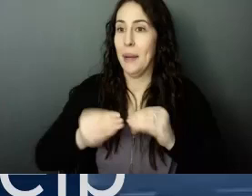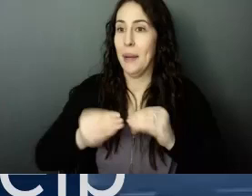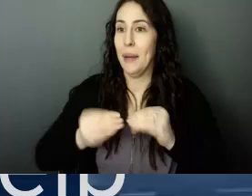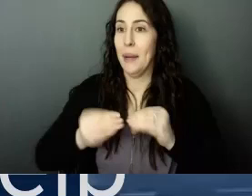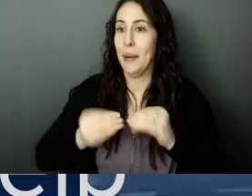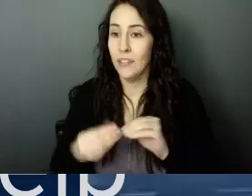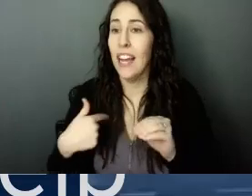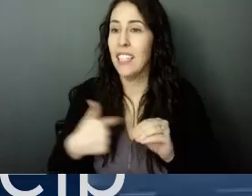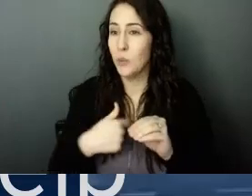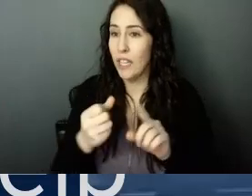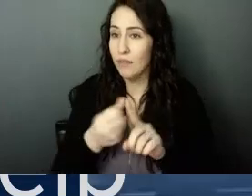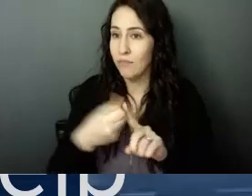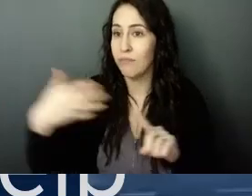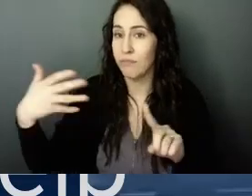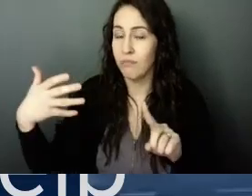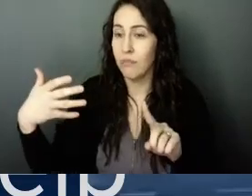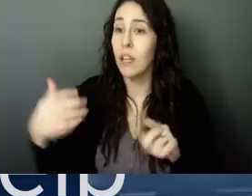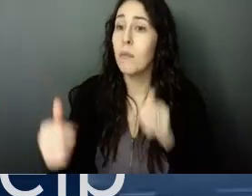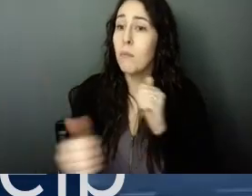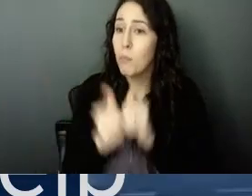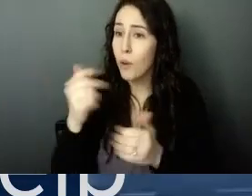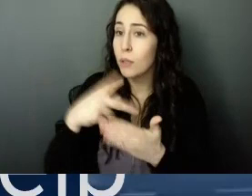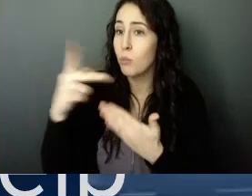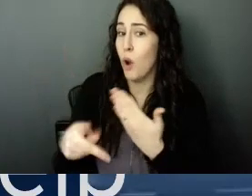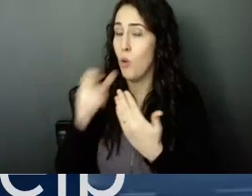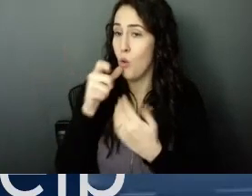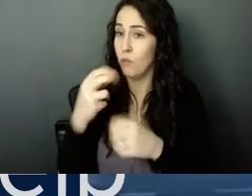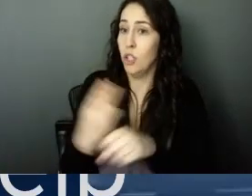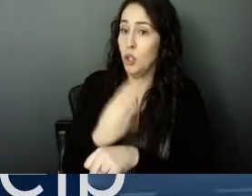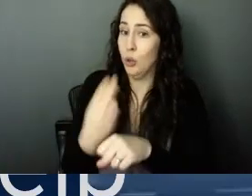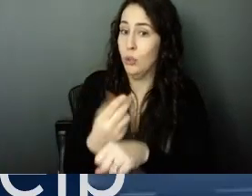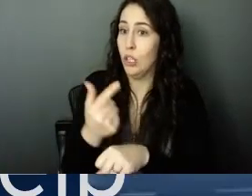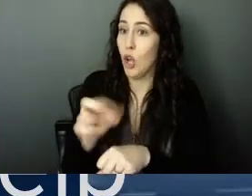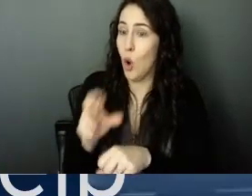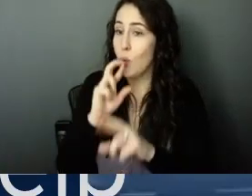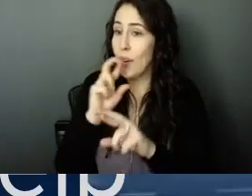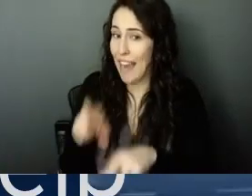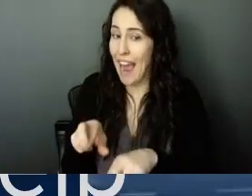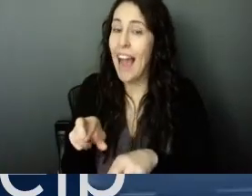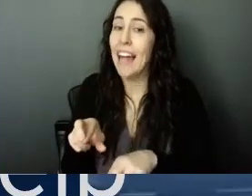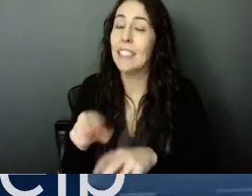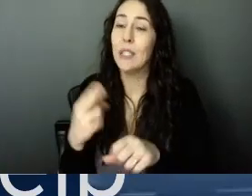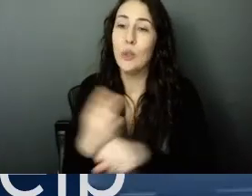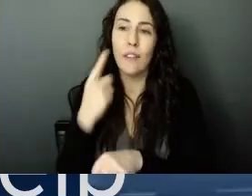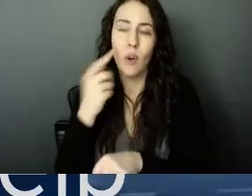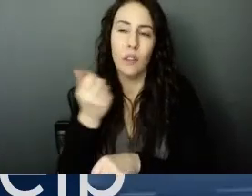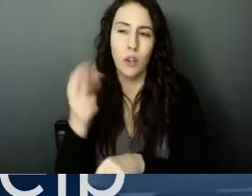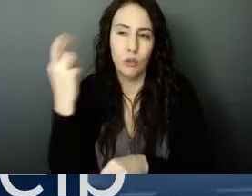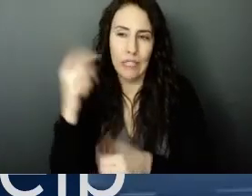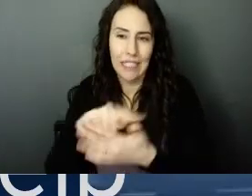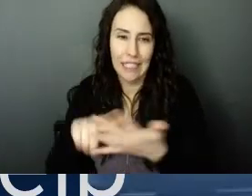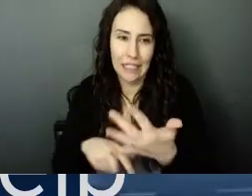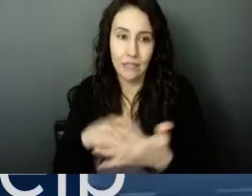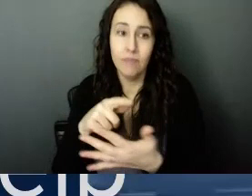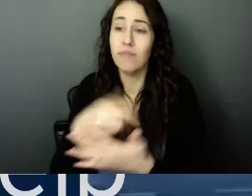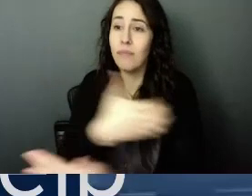the majority of programs that are using GoReact are doing so for a few reasons. Some of just like the key basic reasons: empowering